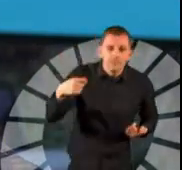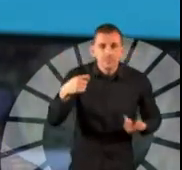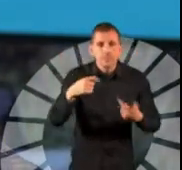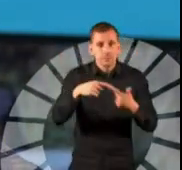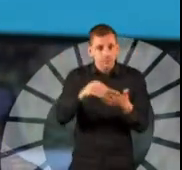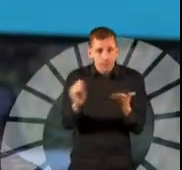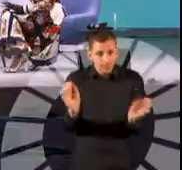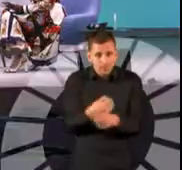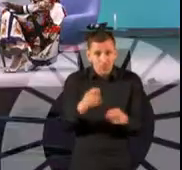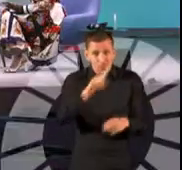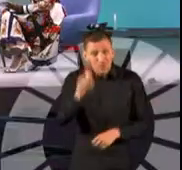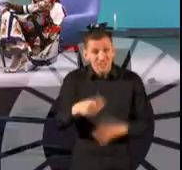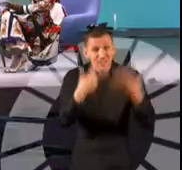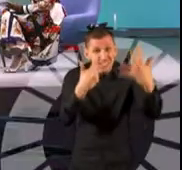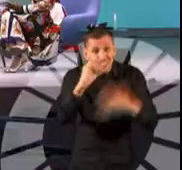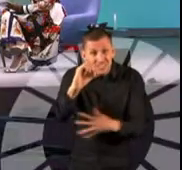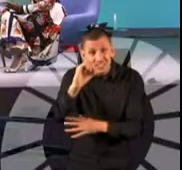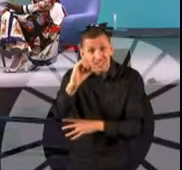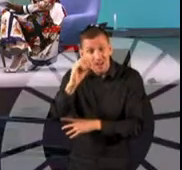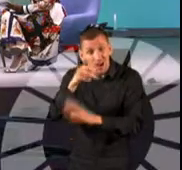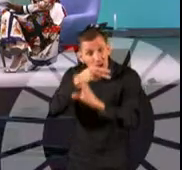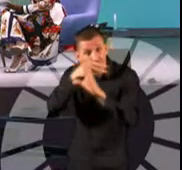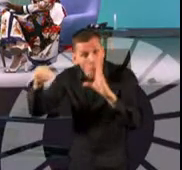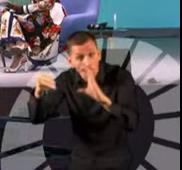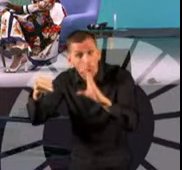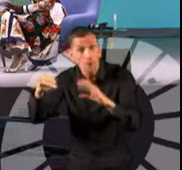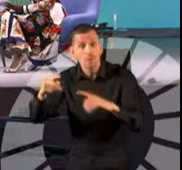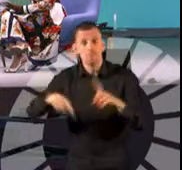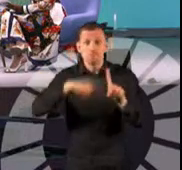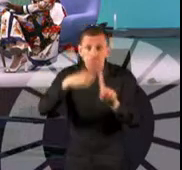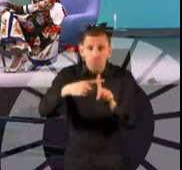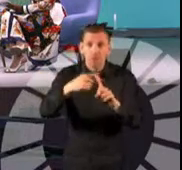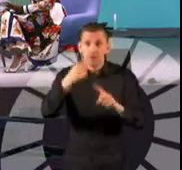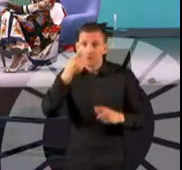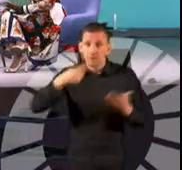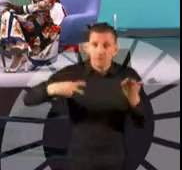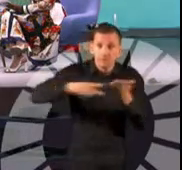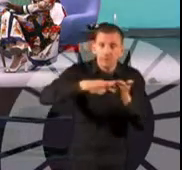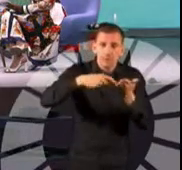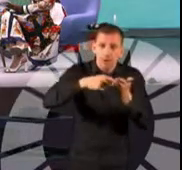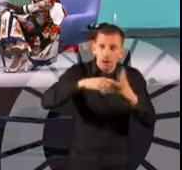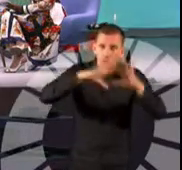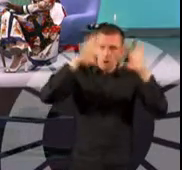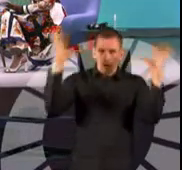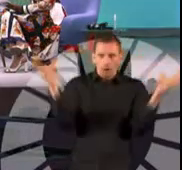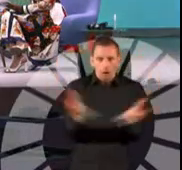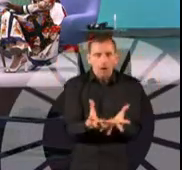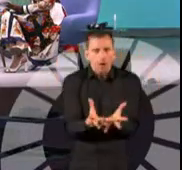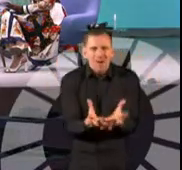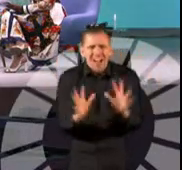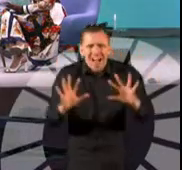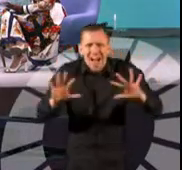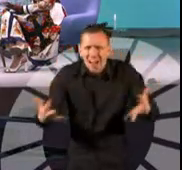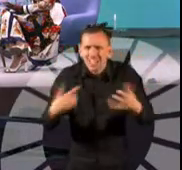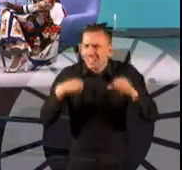that. So how are we going to change that? What action are we going to take